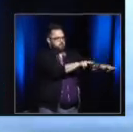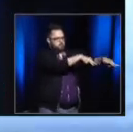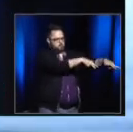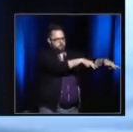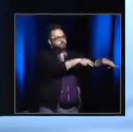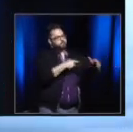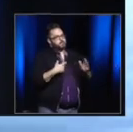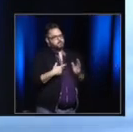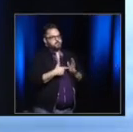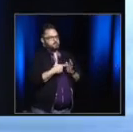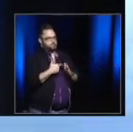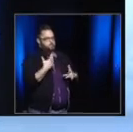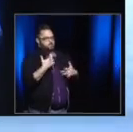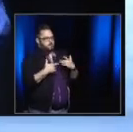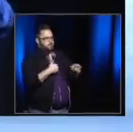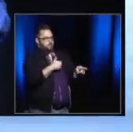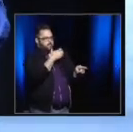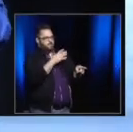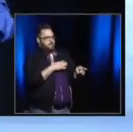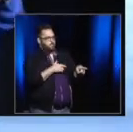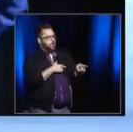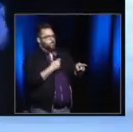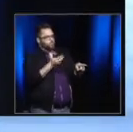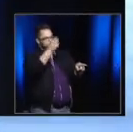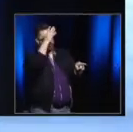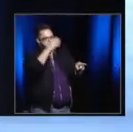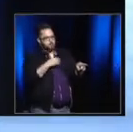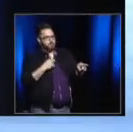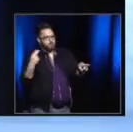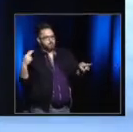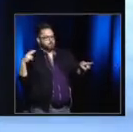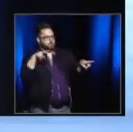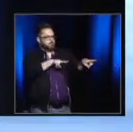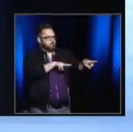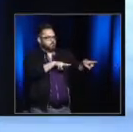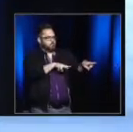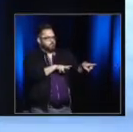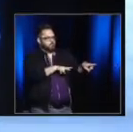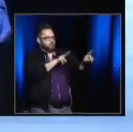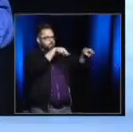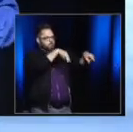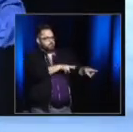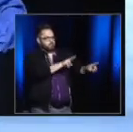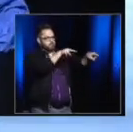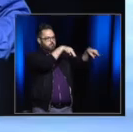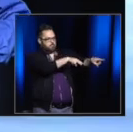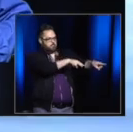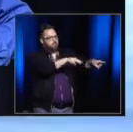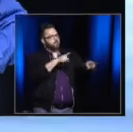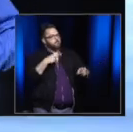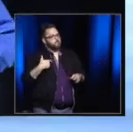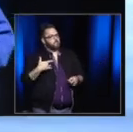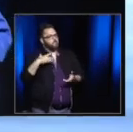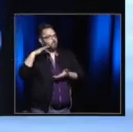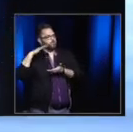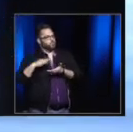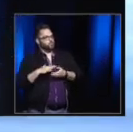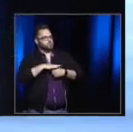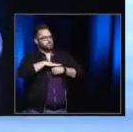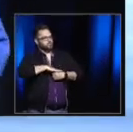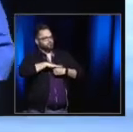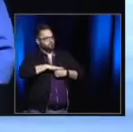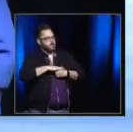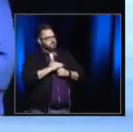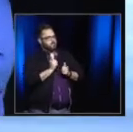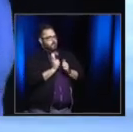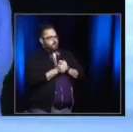Sometimes when they're excited around a female, two males will get side by side from different trios and surface synchronously. We think that reduces tension in a sort of